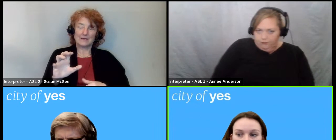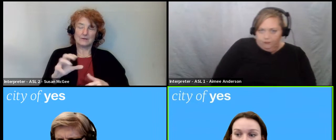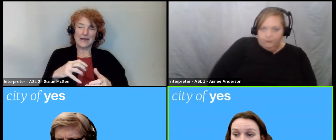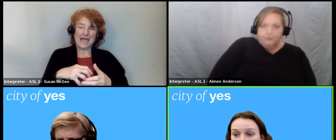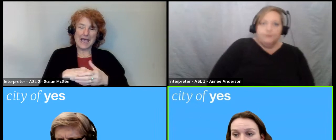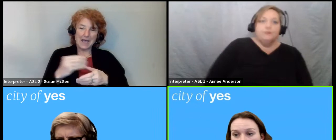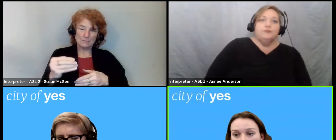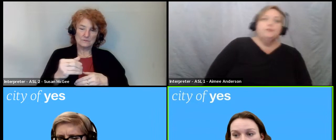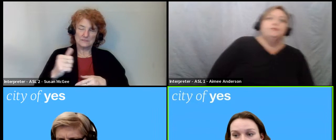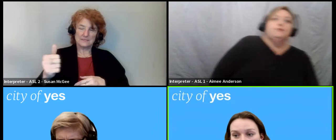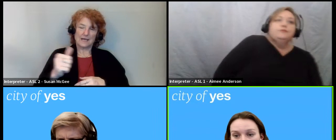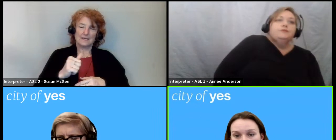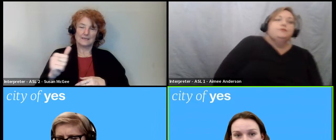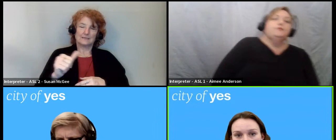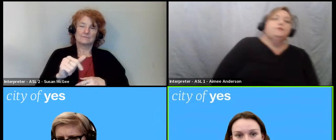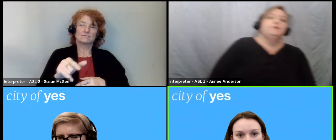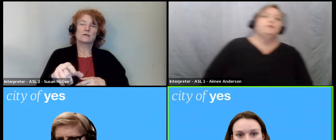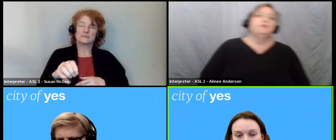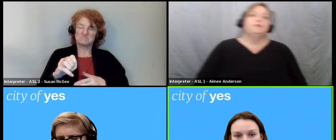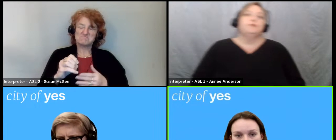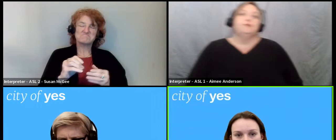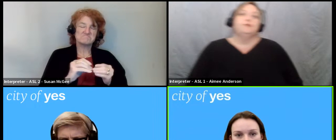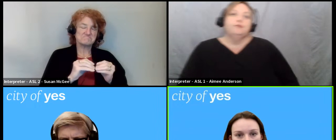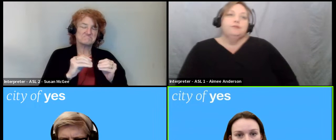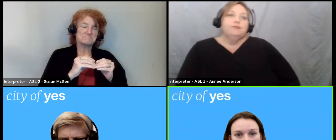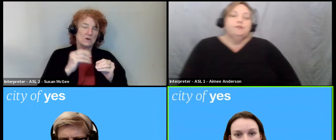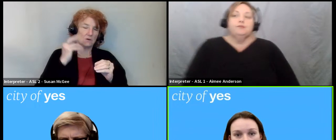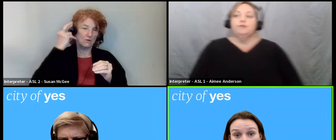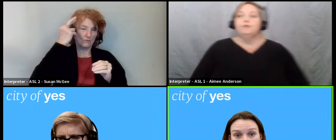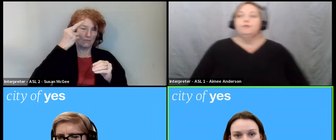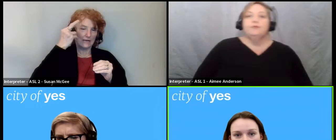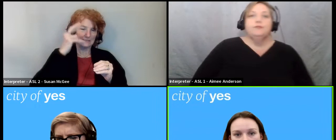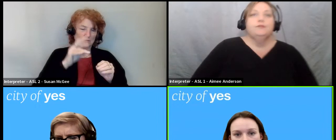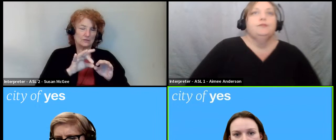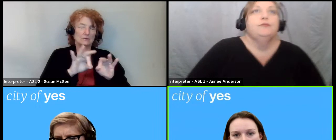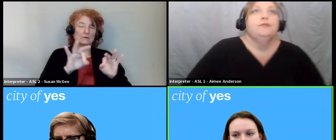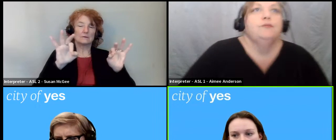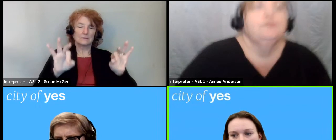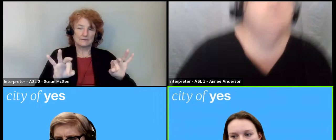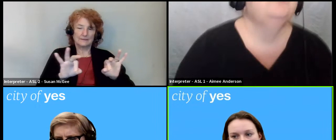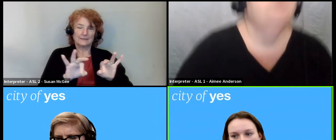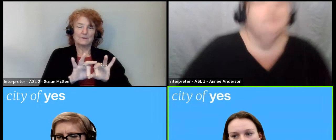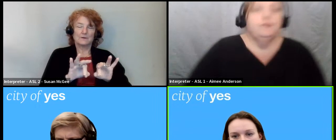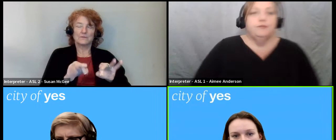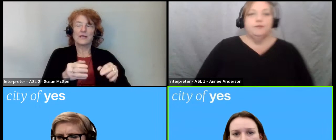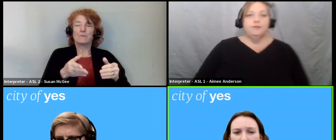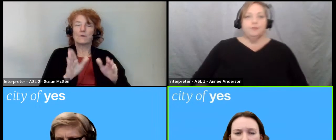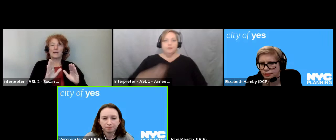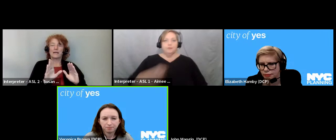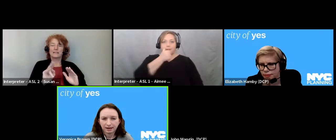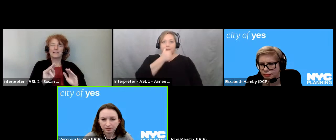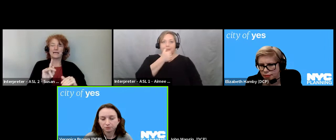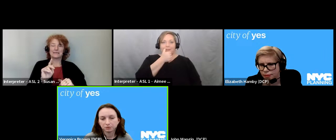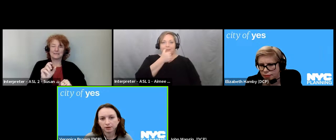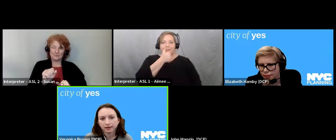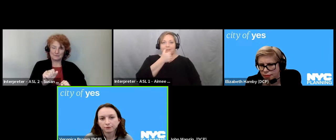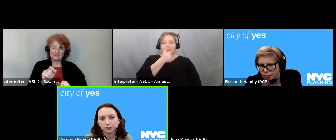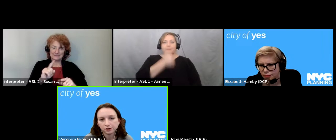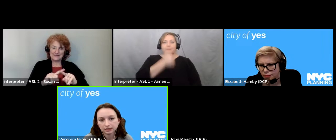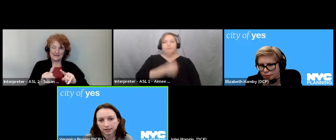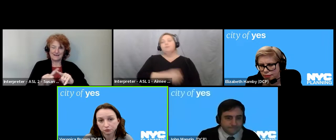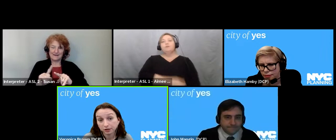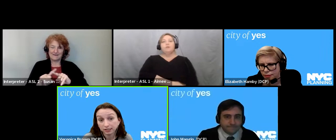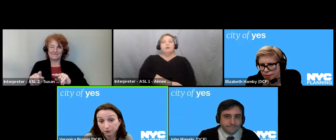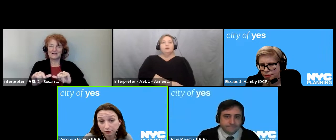more rational framework that will allow for units of various sizes to meet market demand. The absolute minimum